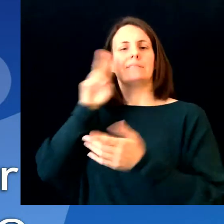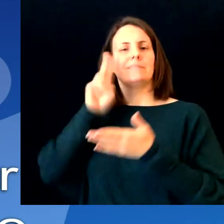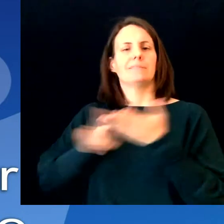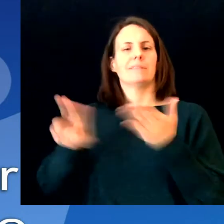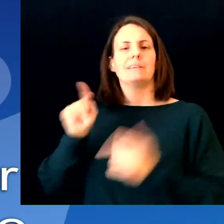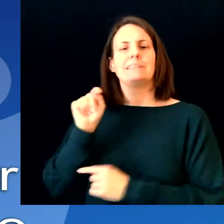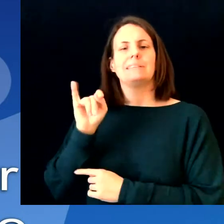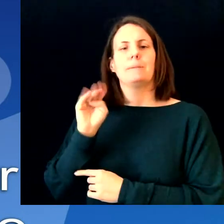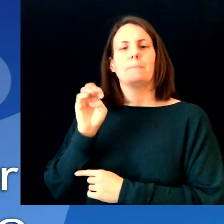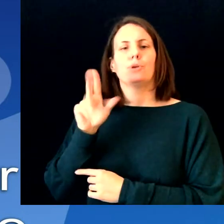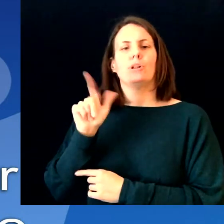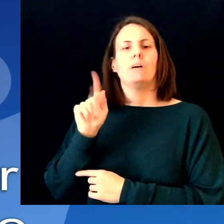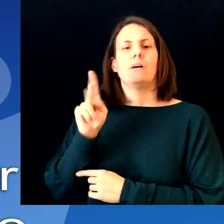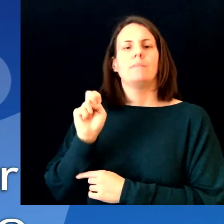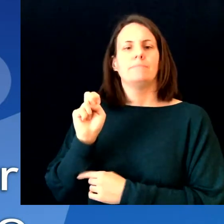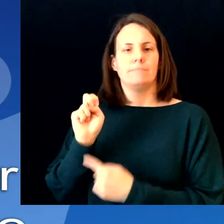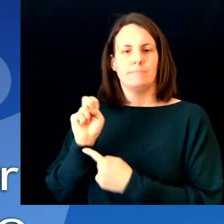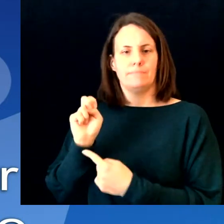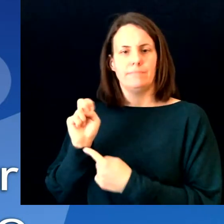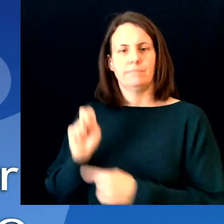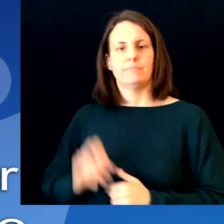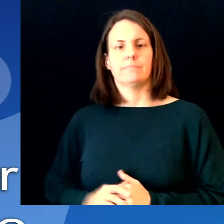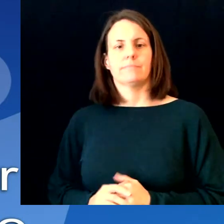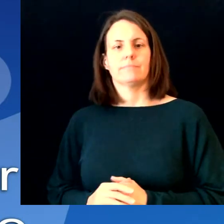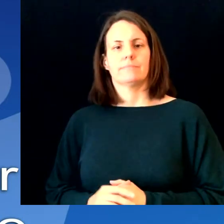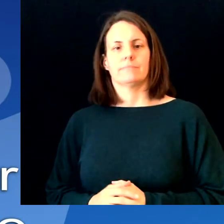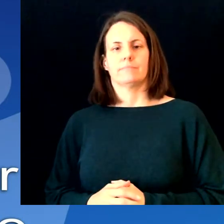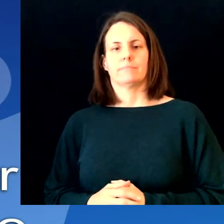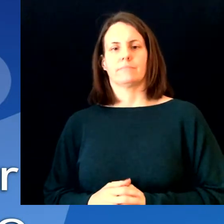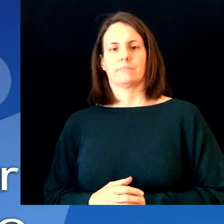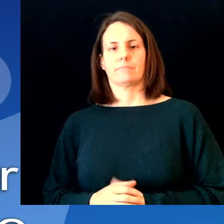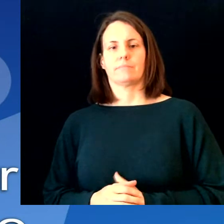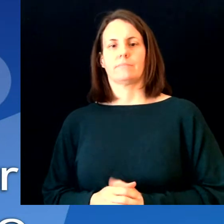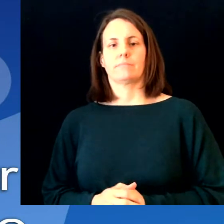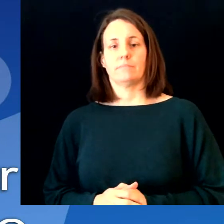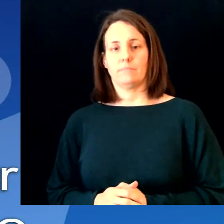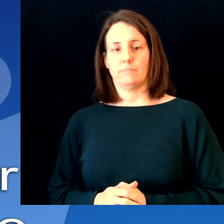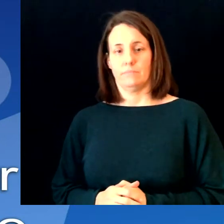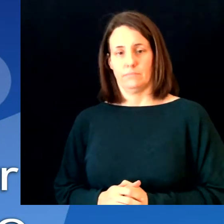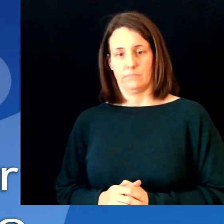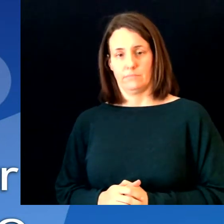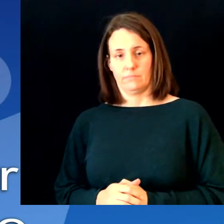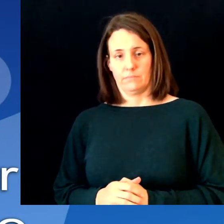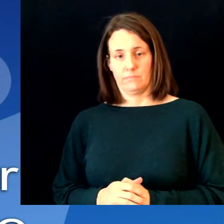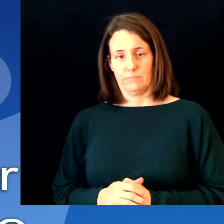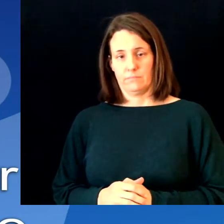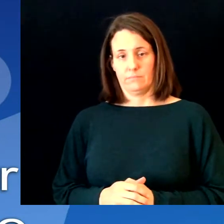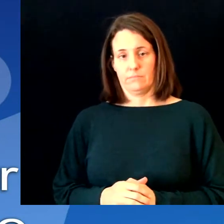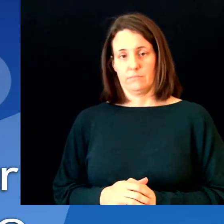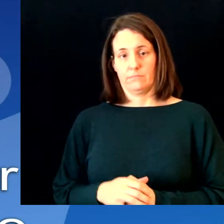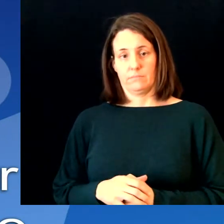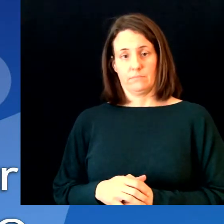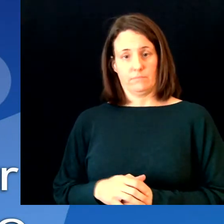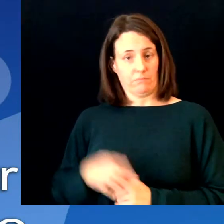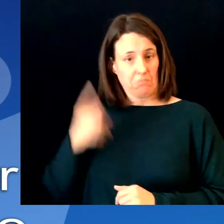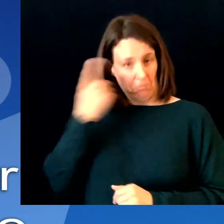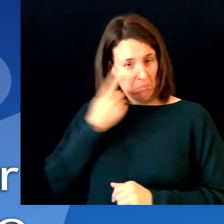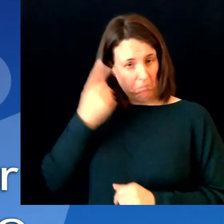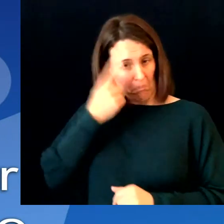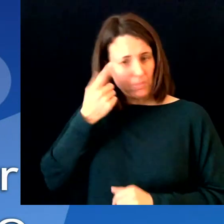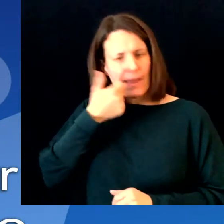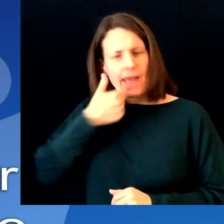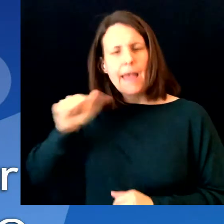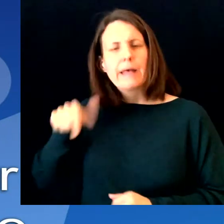receiving complaints about the private testing company, the Center for COVID Control? They run numerous testing sites throughout the state and here in Madison, and are